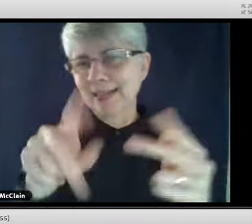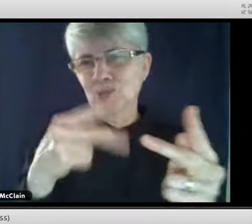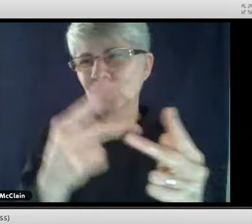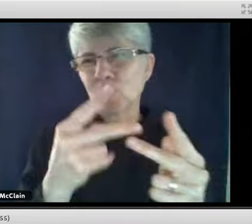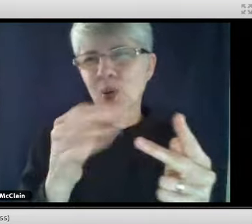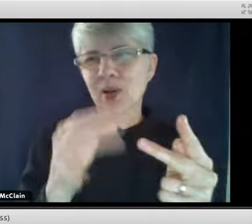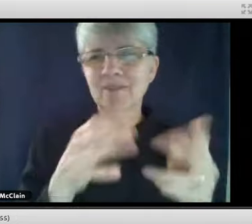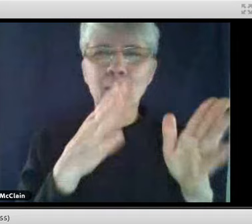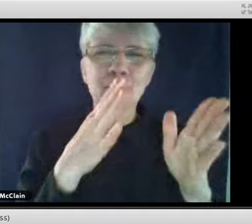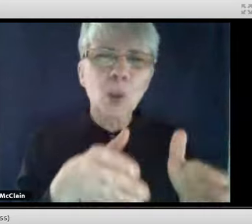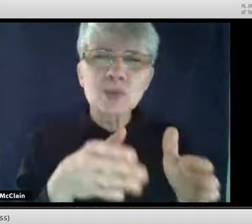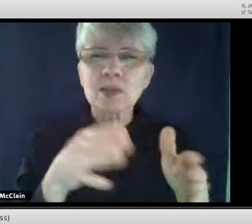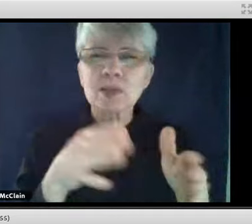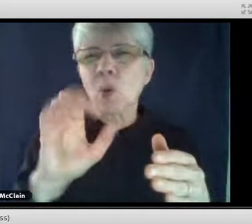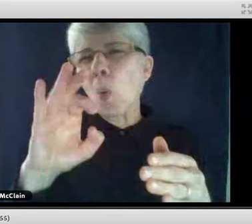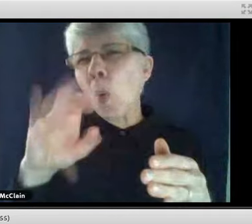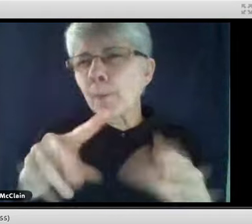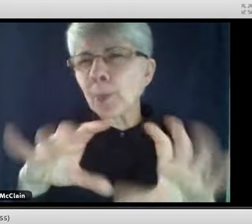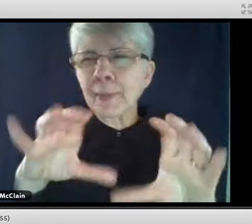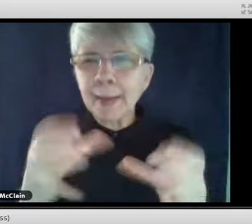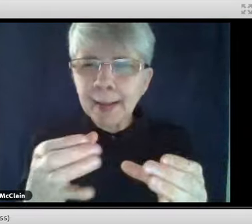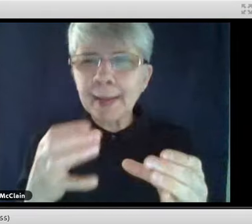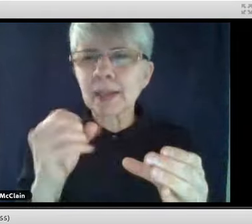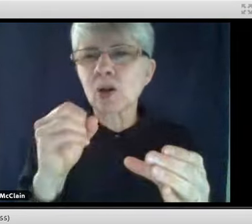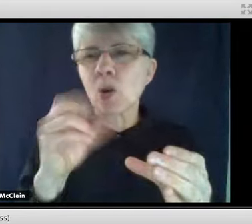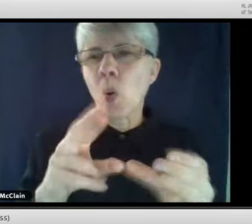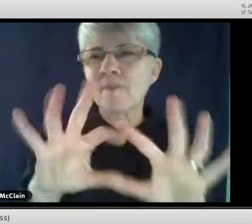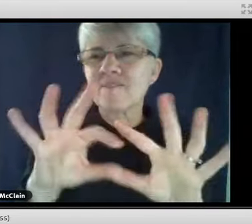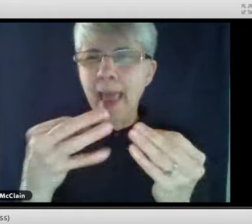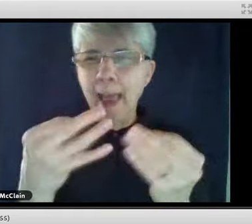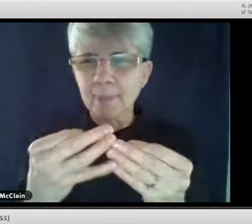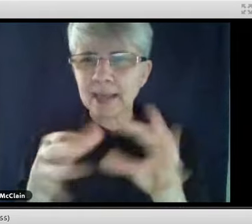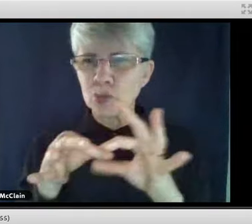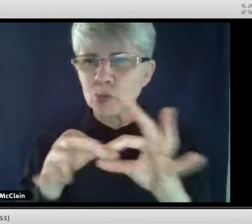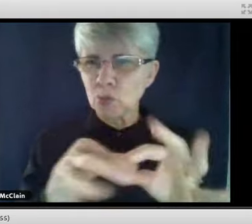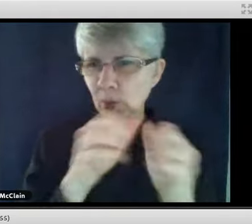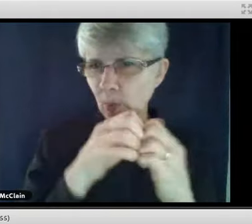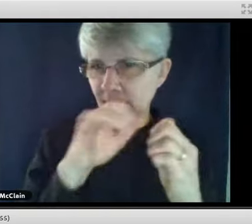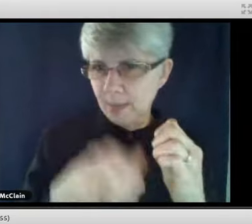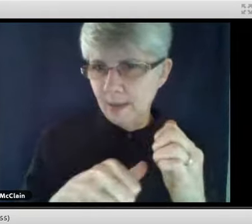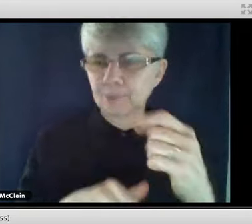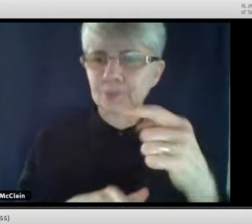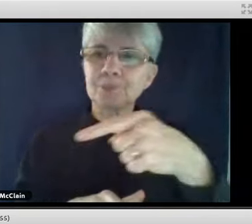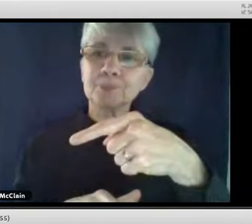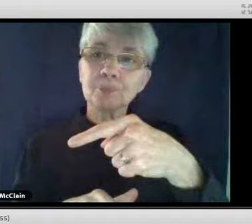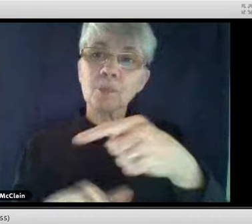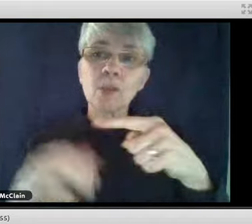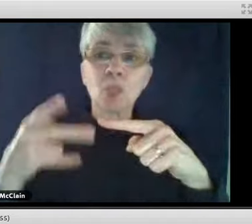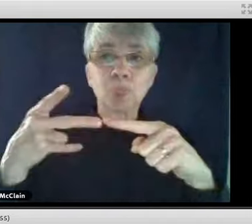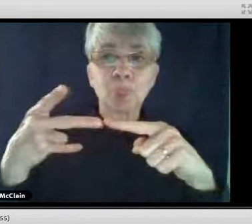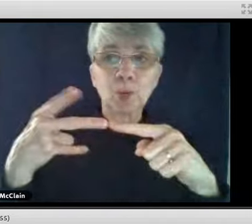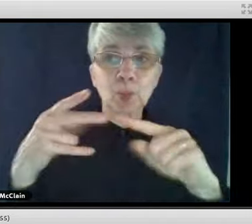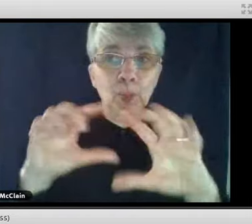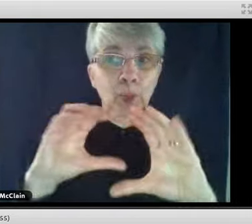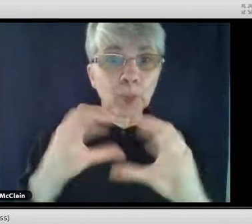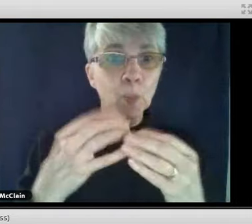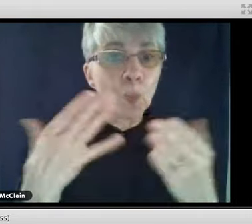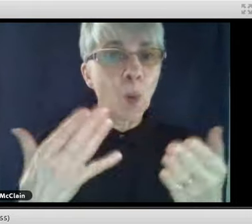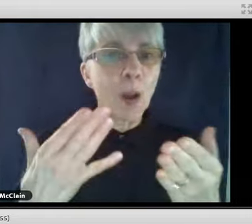said, person, corporate body, or family that's associated with a resource in some way. And then finally, in group 3, these